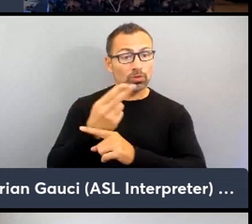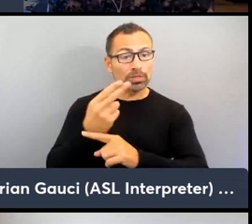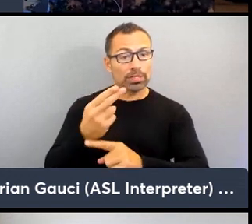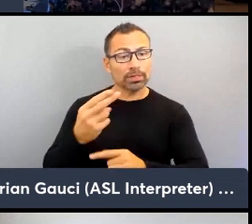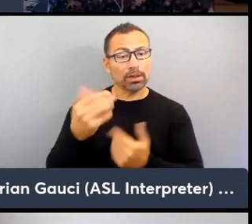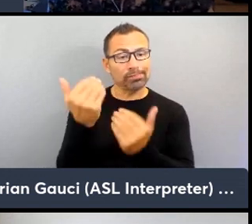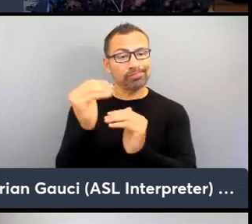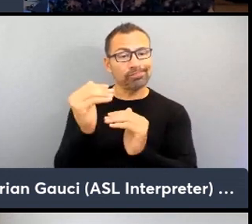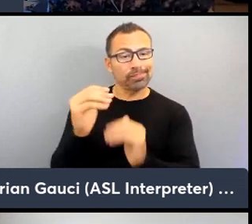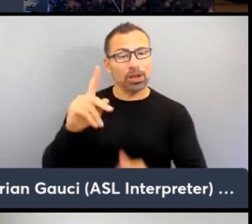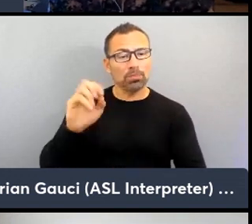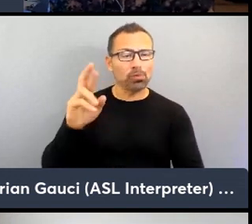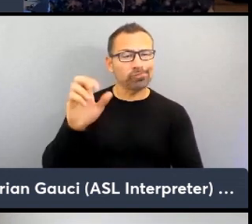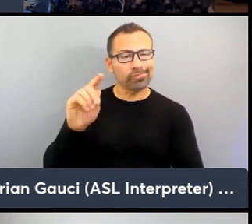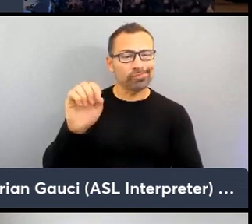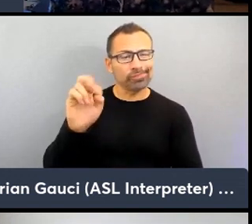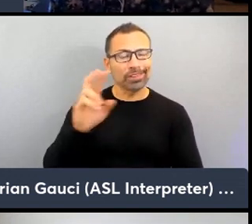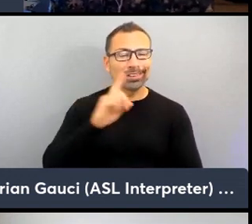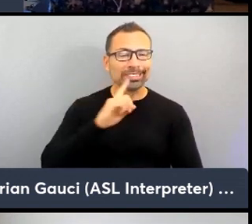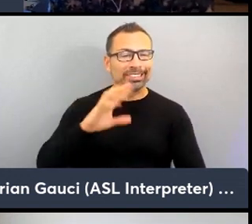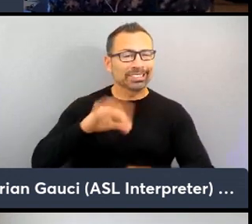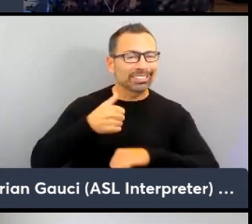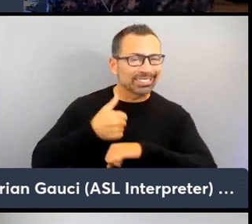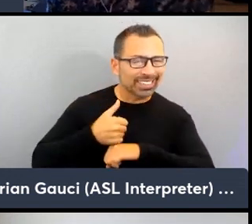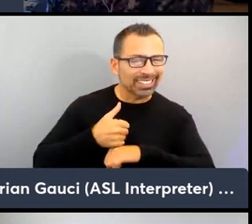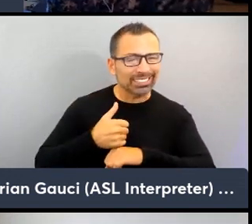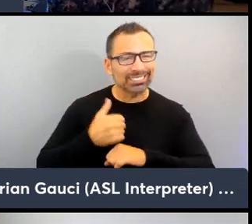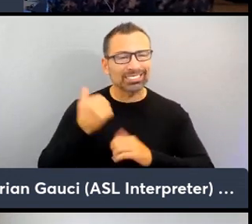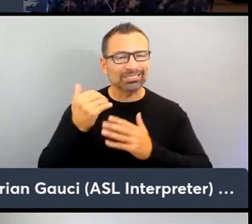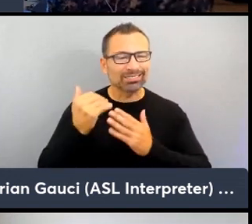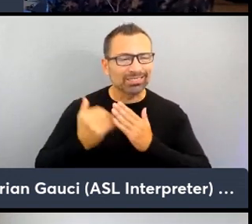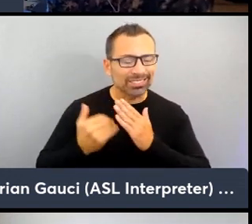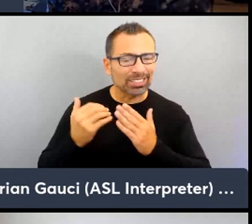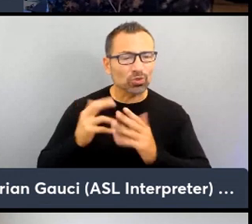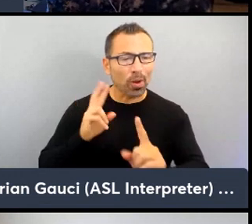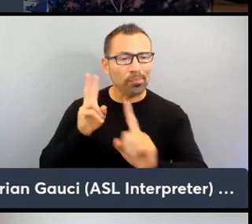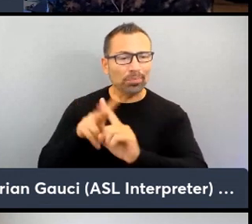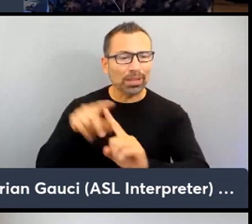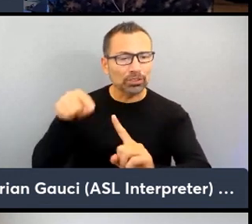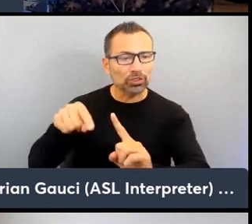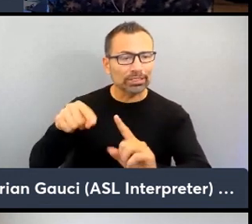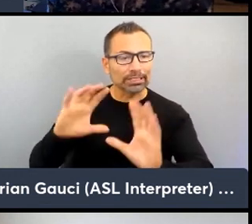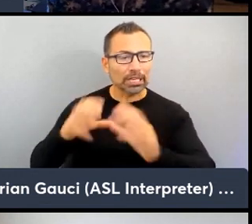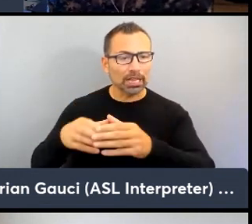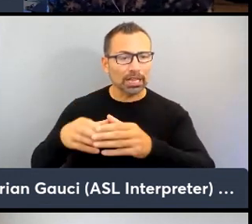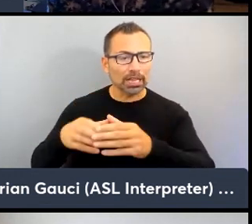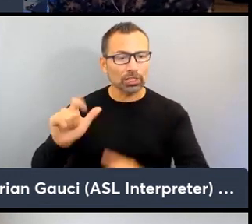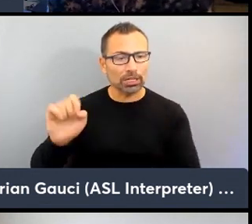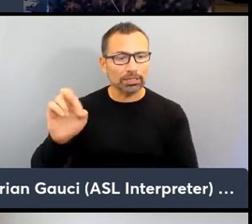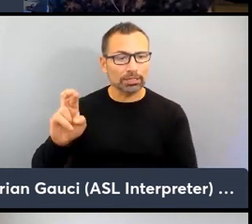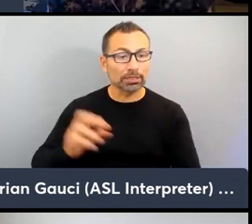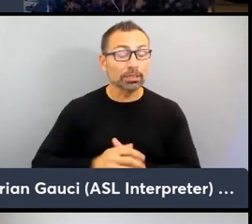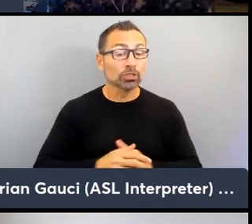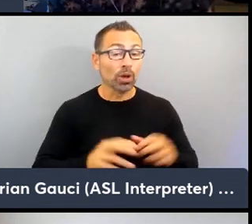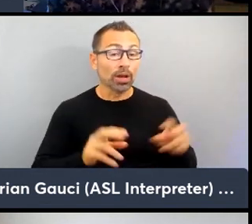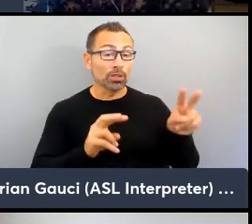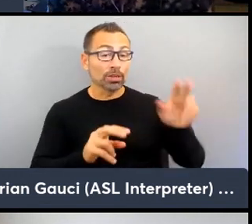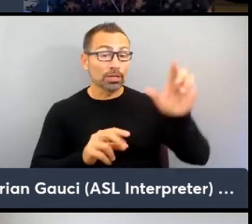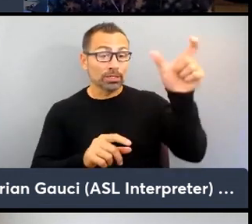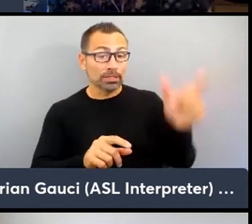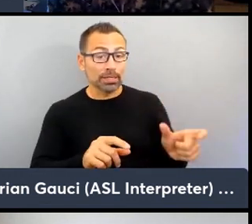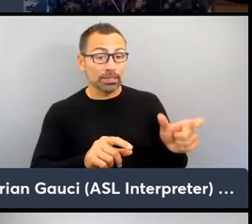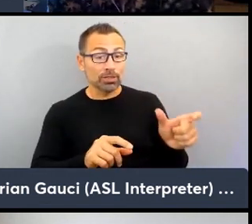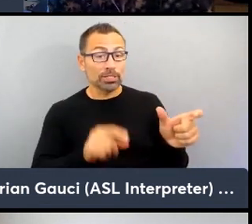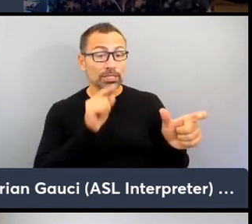set of parameters or settings that you want to apply to this cluster. So here I could look under parameter groups, and you notice that this